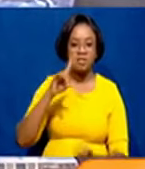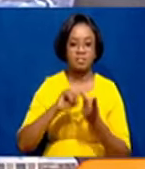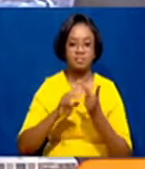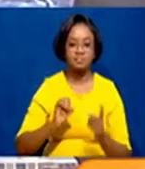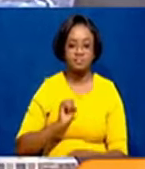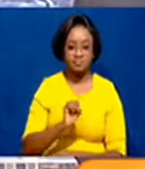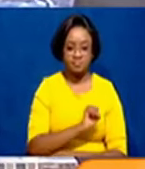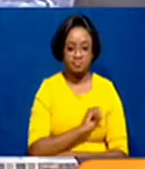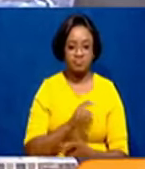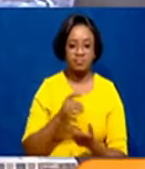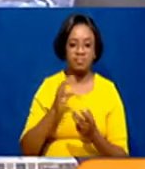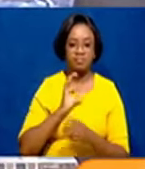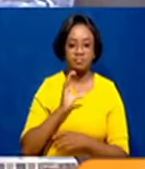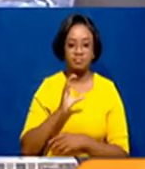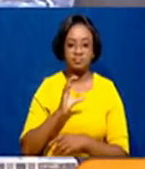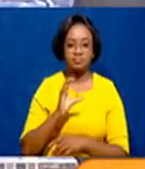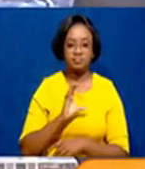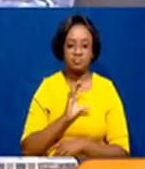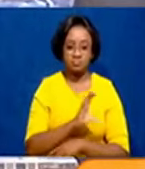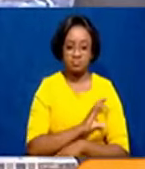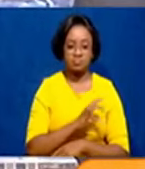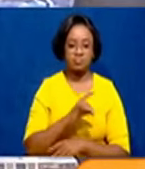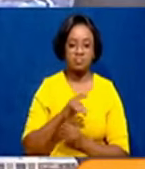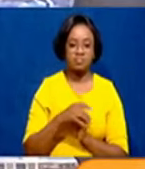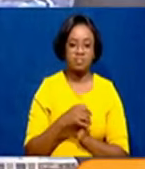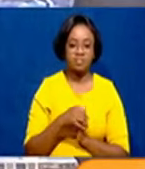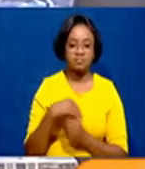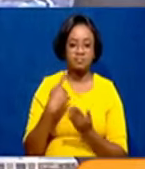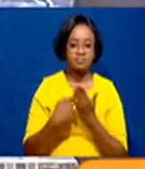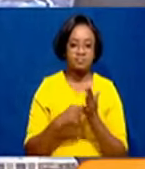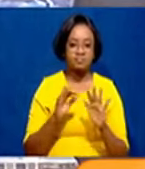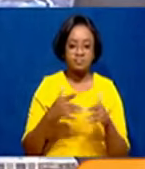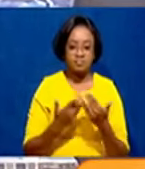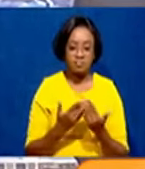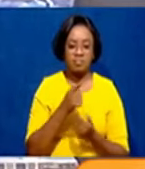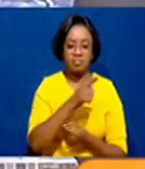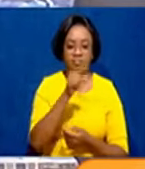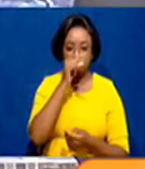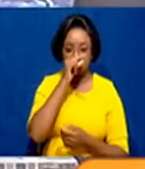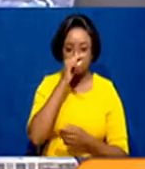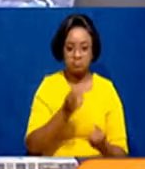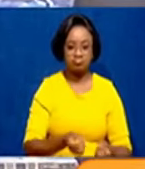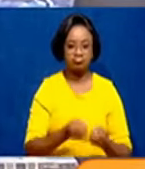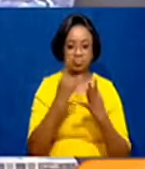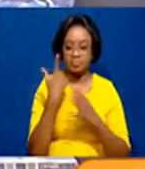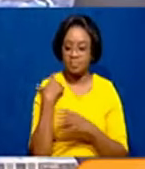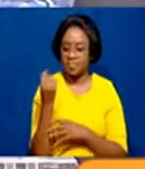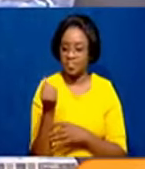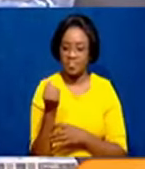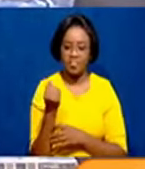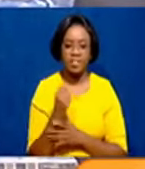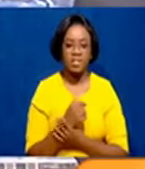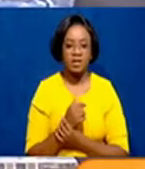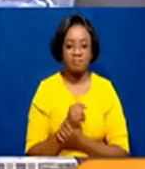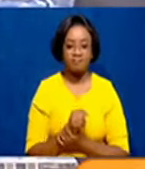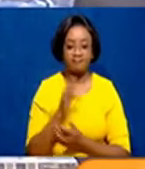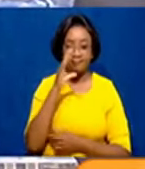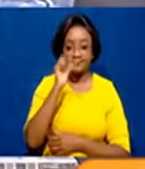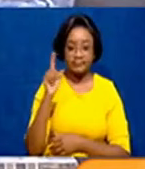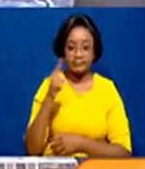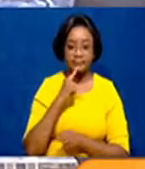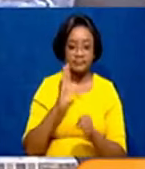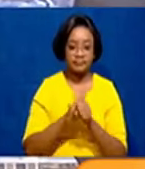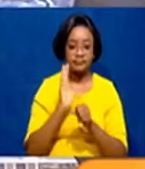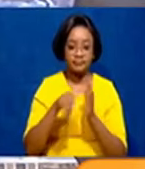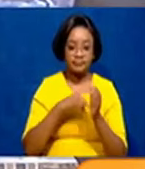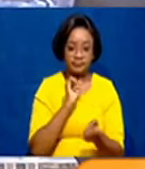and the Senate Standing Committee on Energy on the liquefied petroleum gas explosion incident. CS Chirchir pledged to